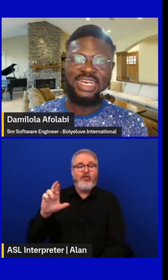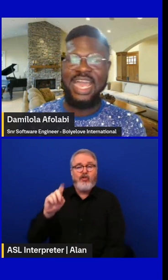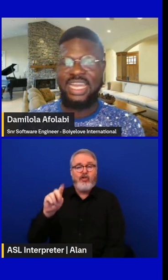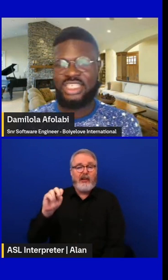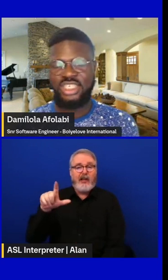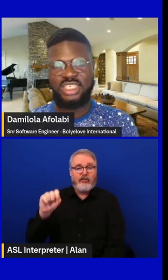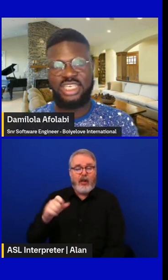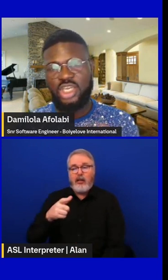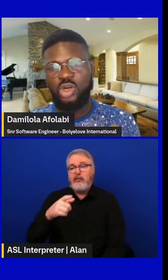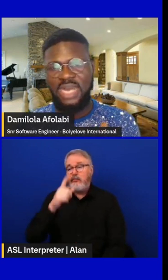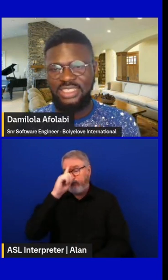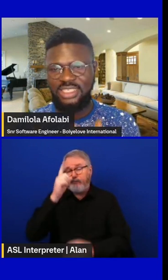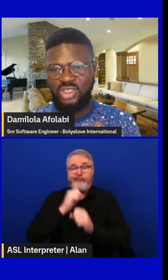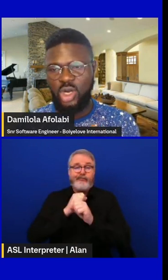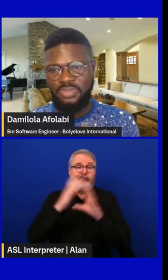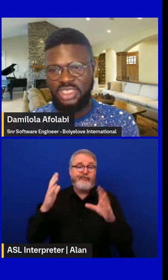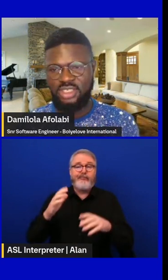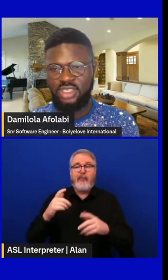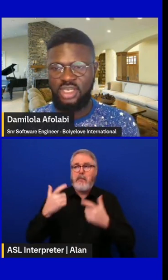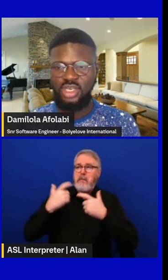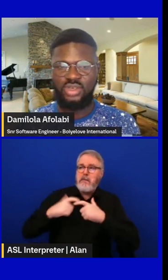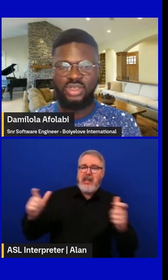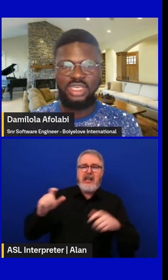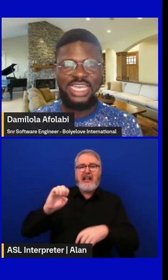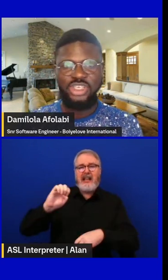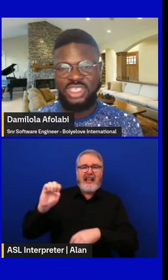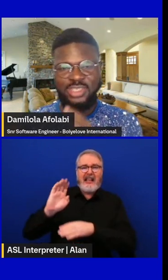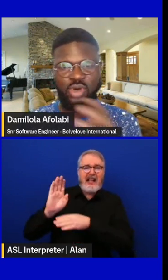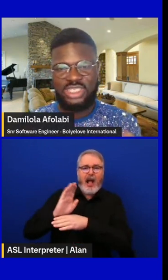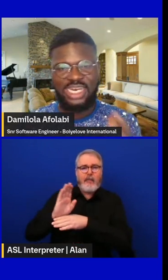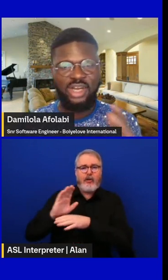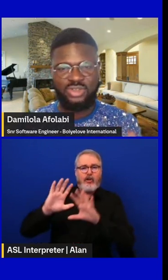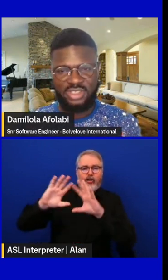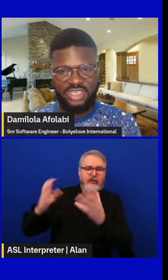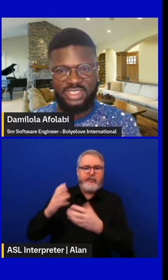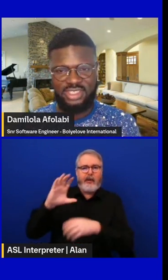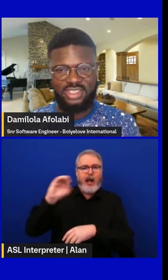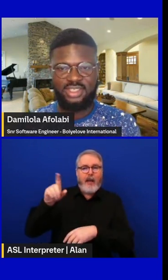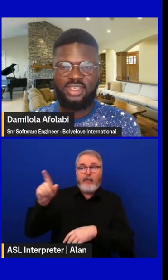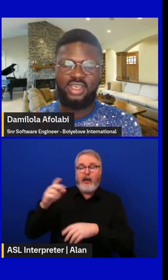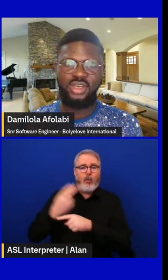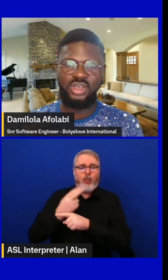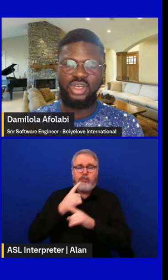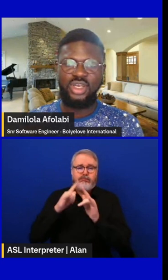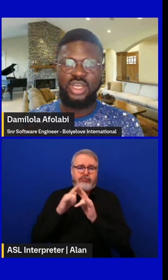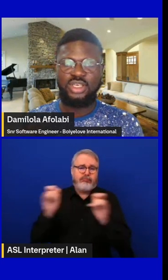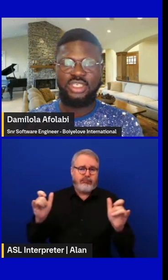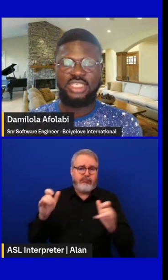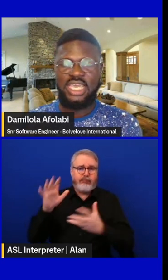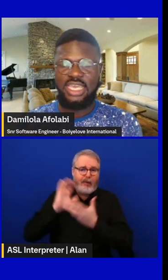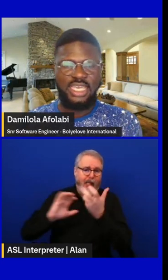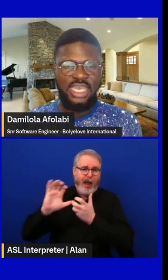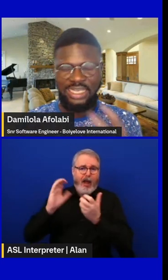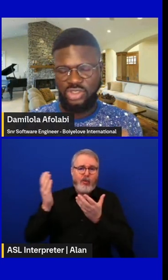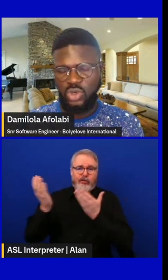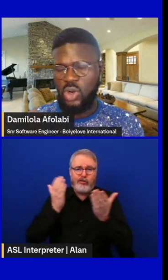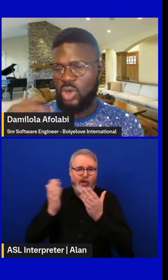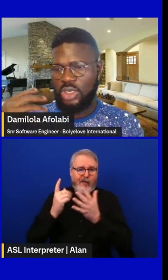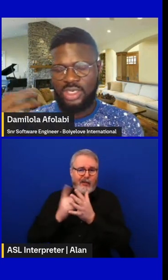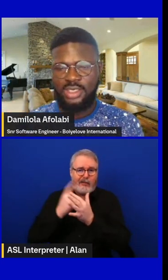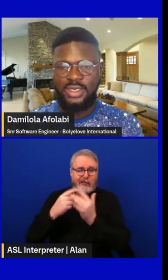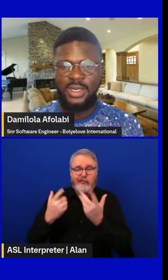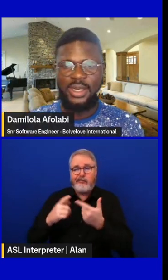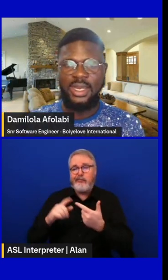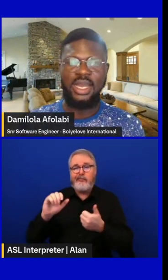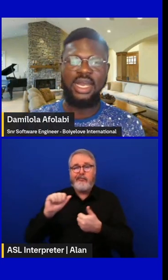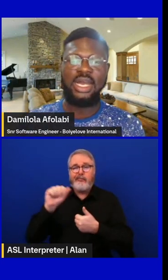a large e-commerce company that uses multi-cloud services, say